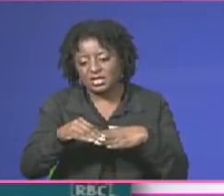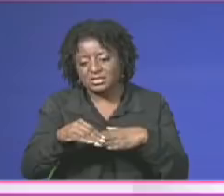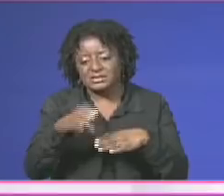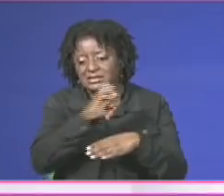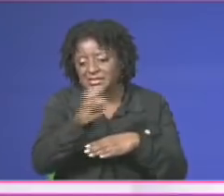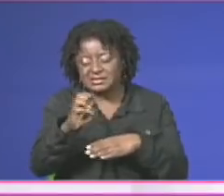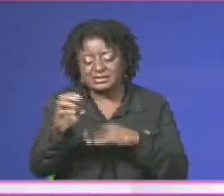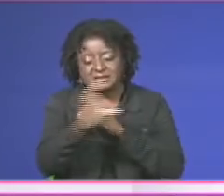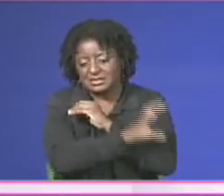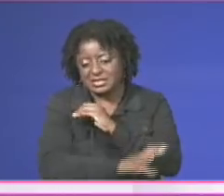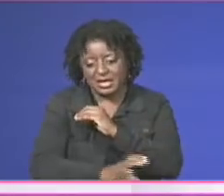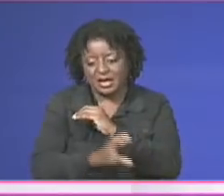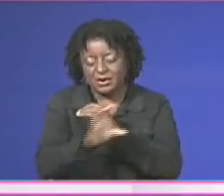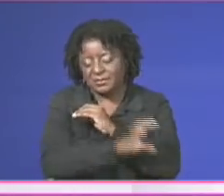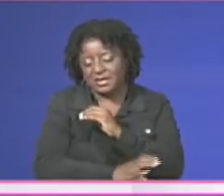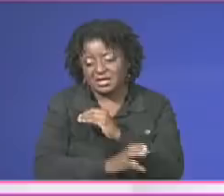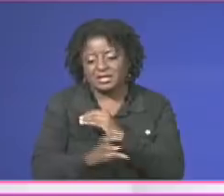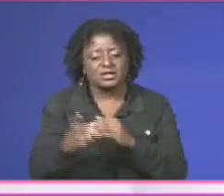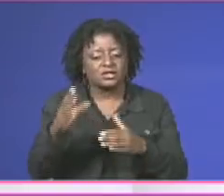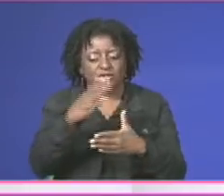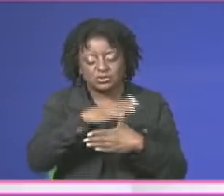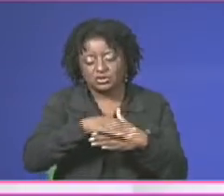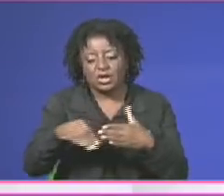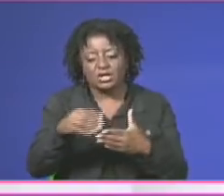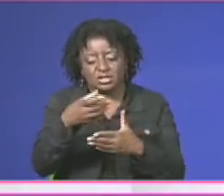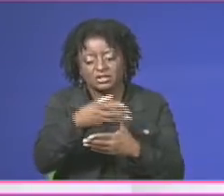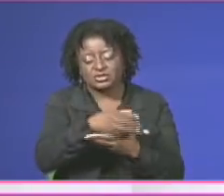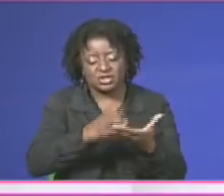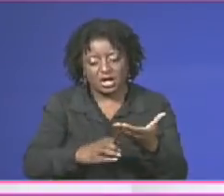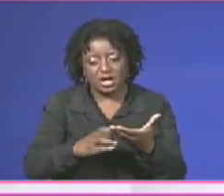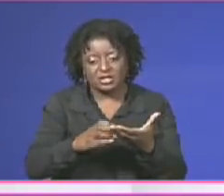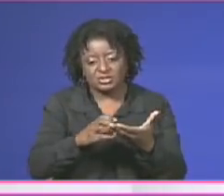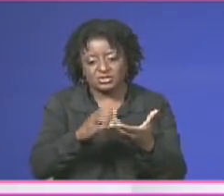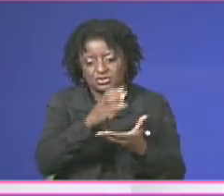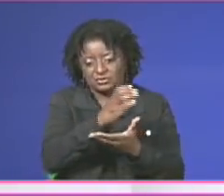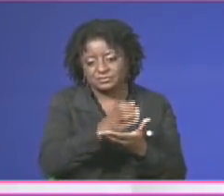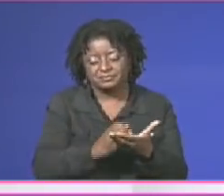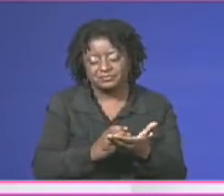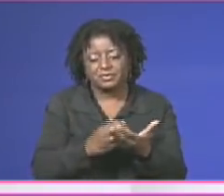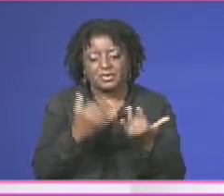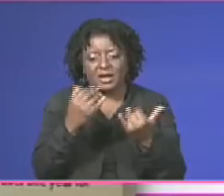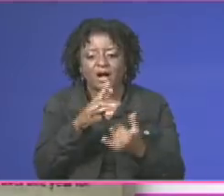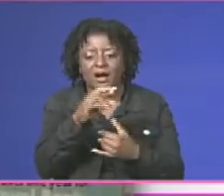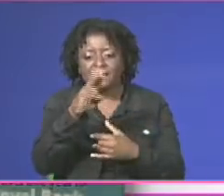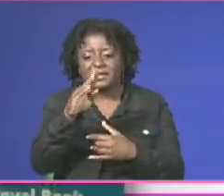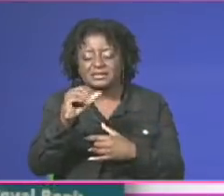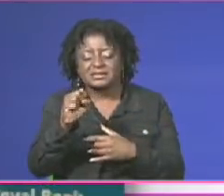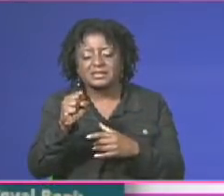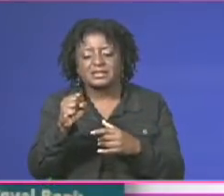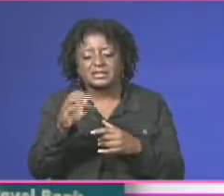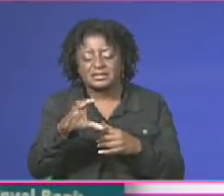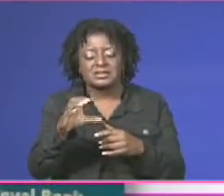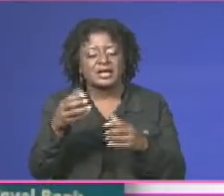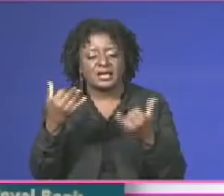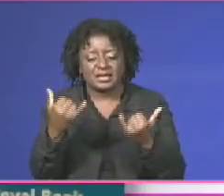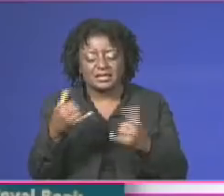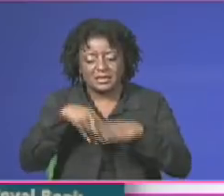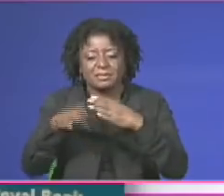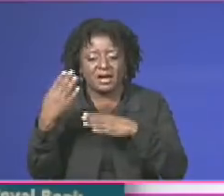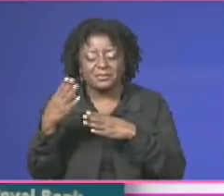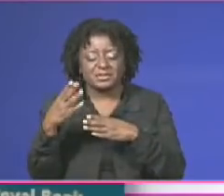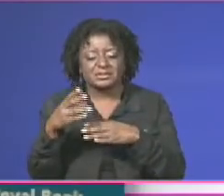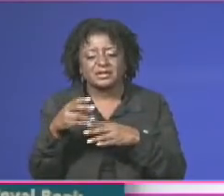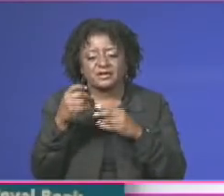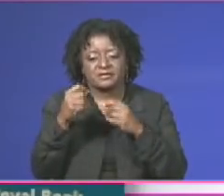charge. RBC in the Bahamas now has a fast deposit fee of $2.50, but in most islands, including the Caymans,